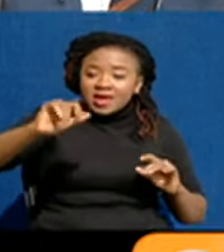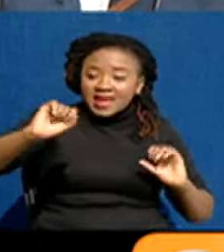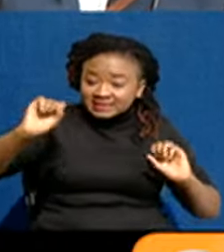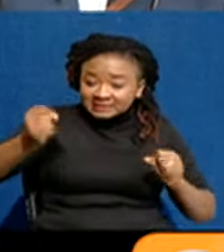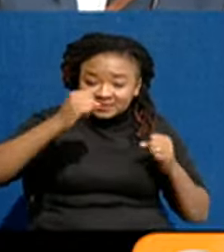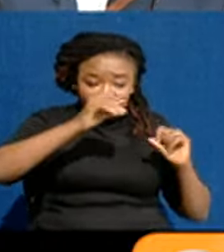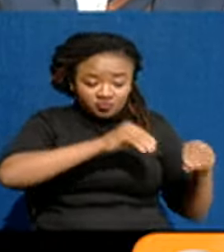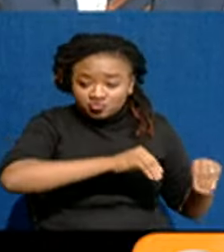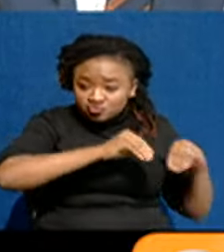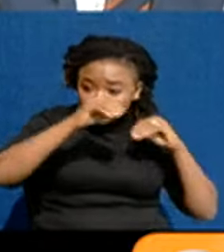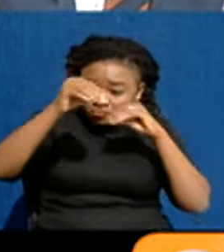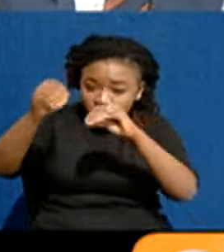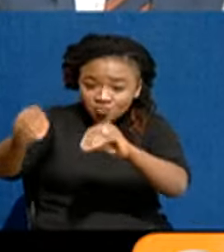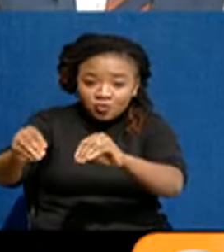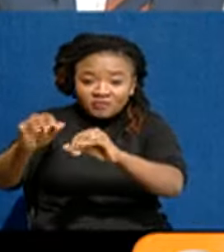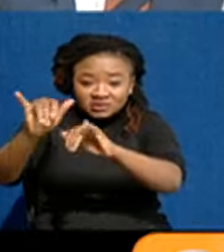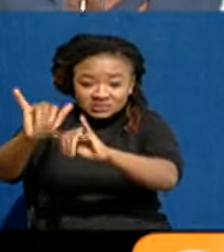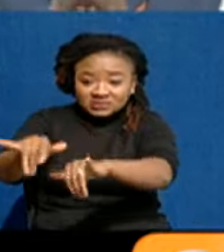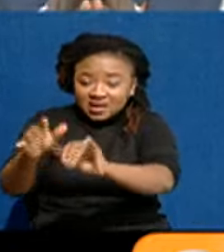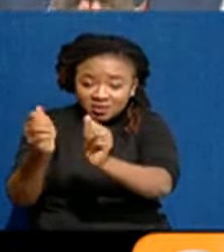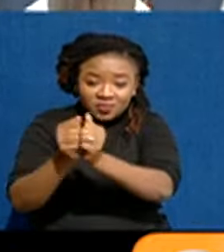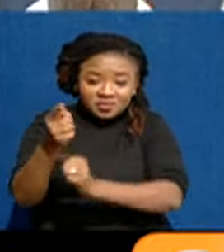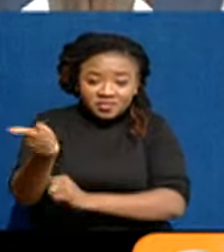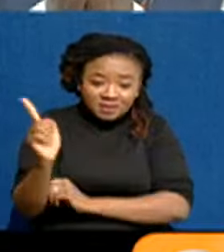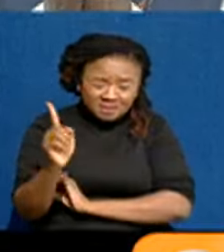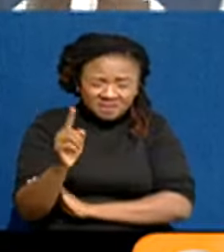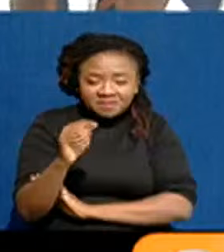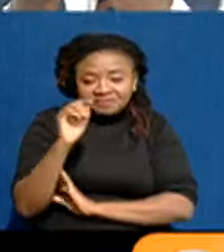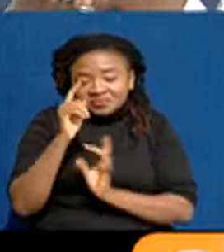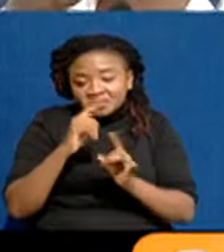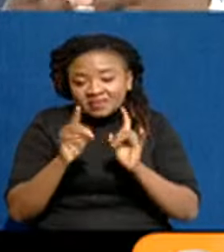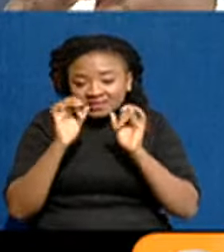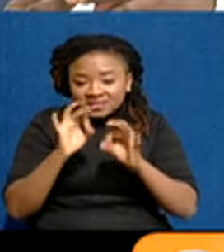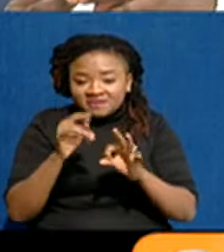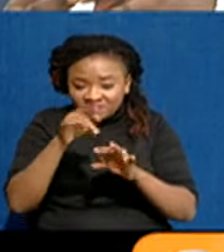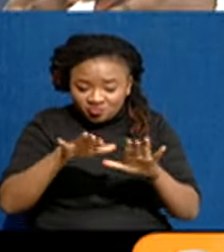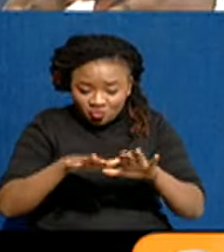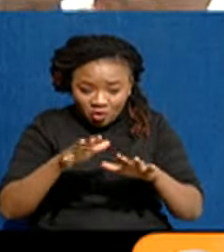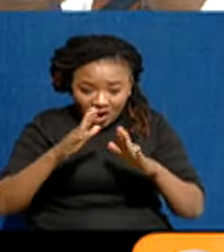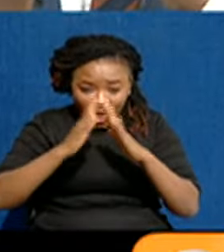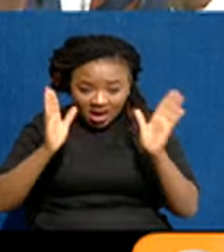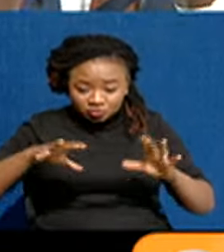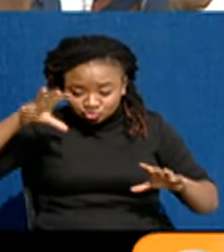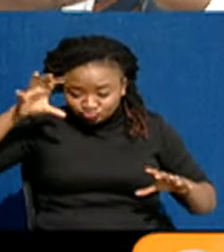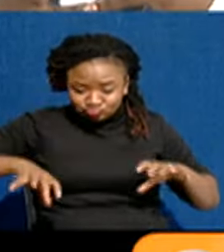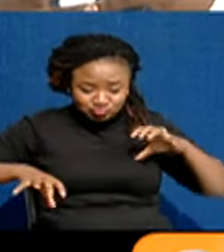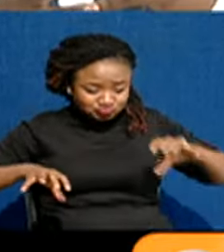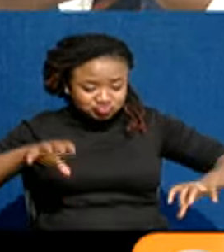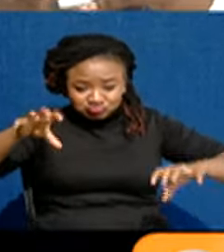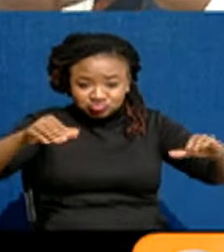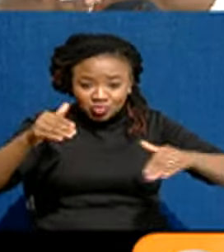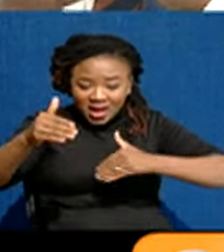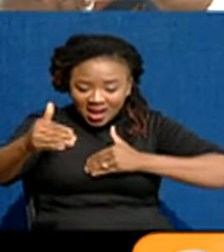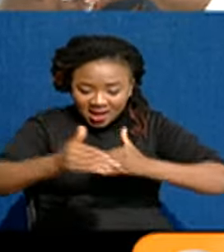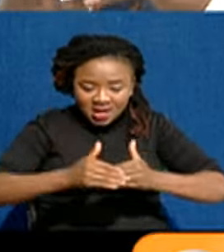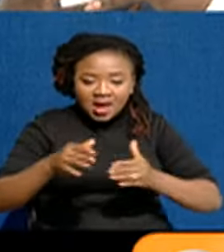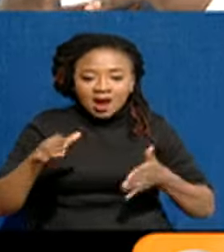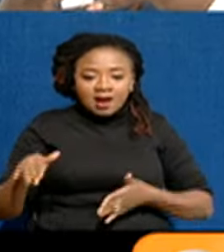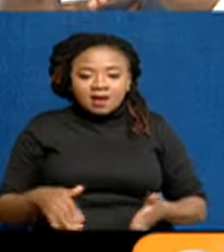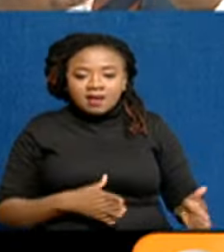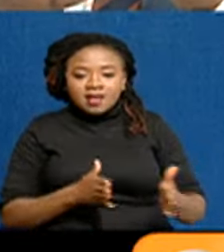risk? But also something you need to do is, if you're around riparian land, if you're at a place, as we speak to you, Trevor,